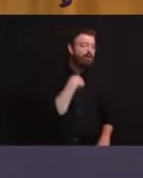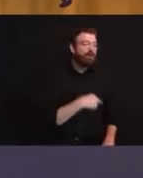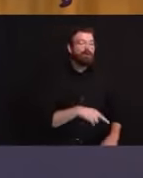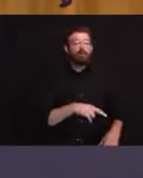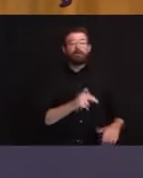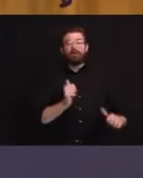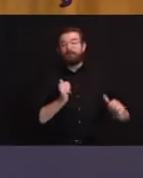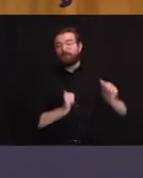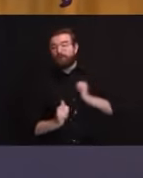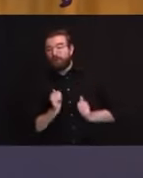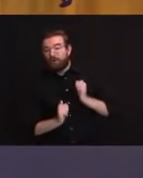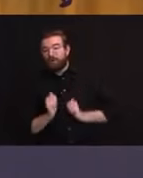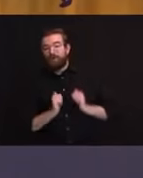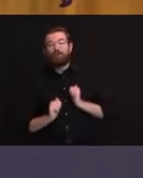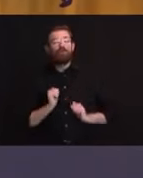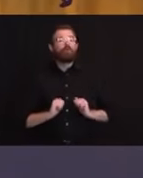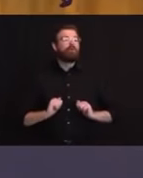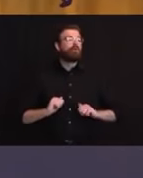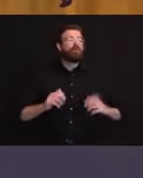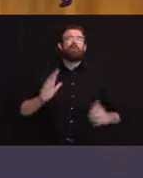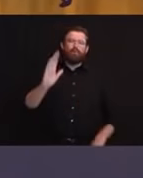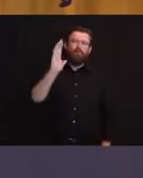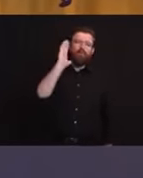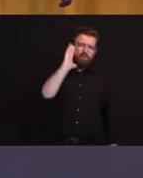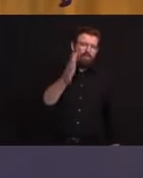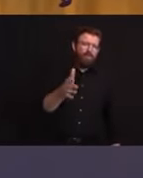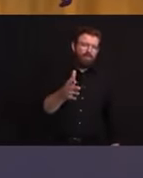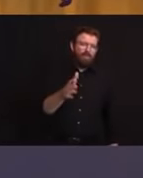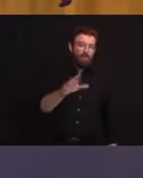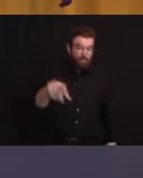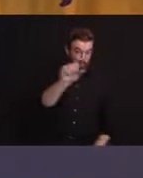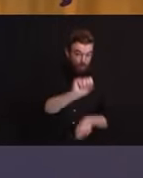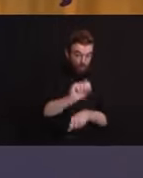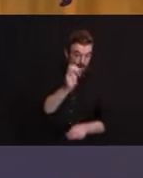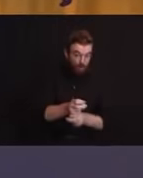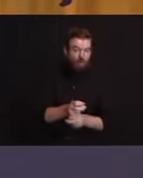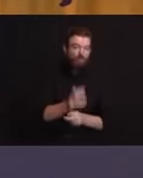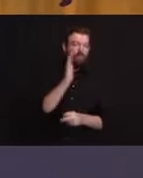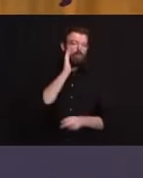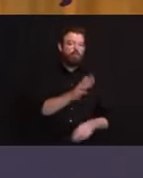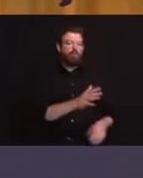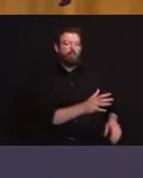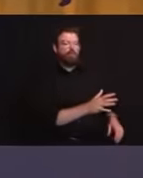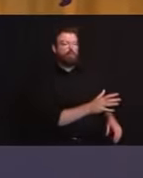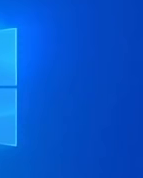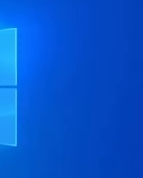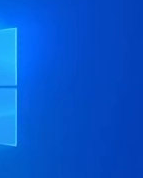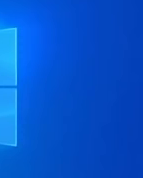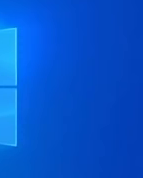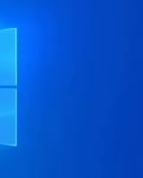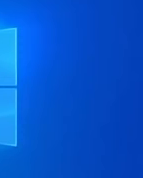if you folks keep up the extraordinary work, we'll get there sooner than later. Thank you all. God bless.